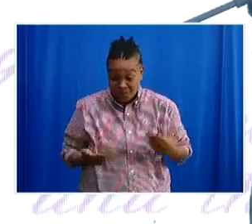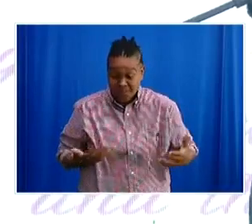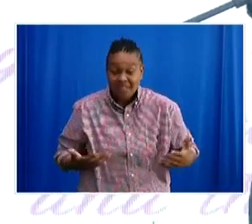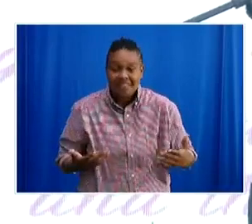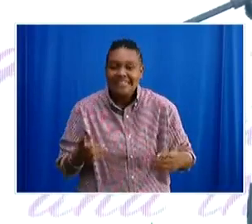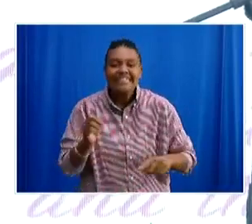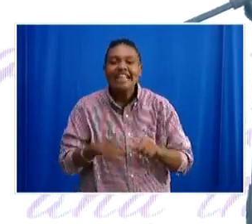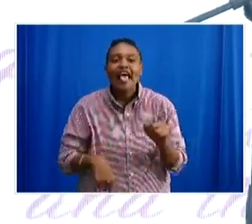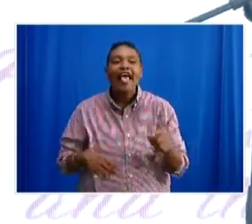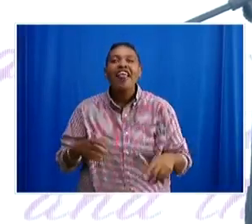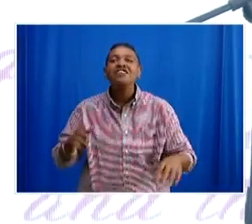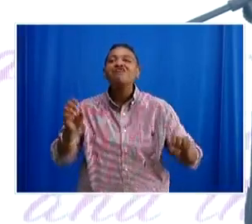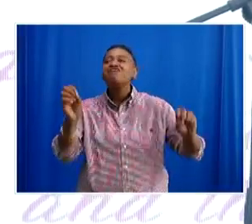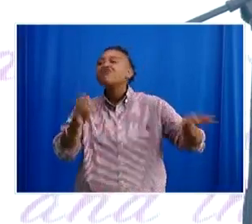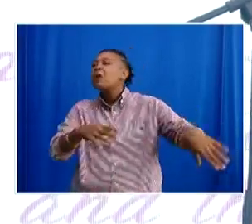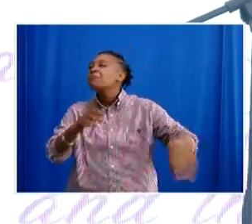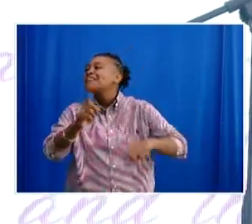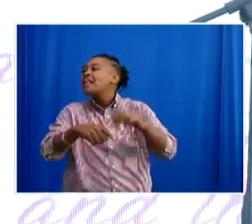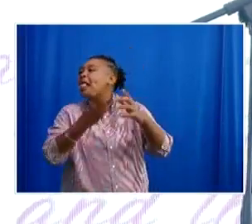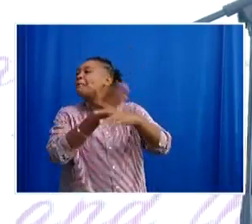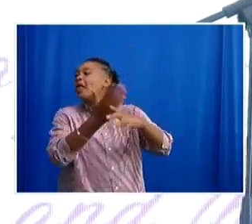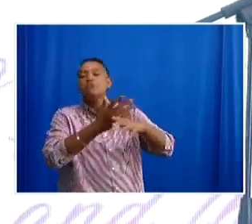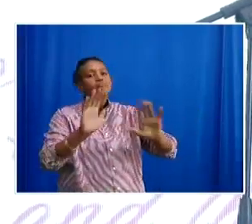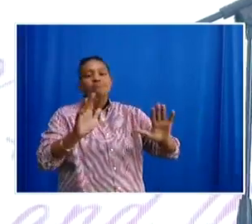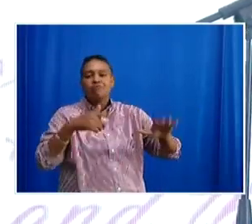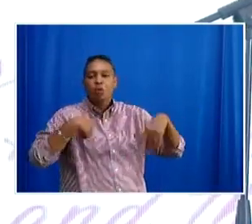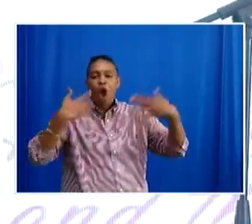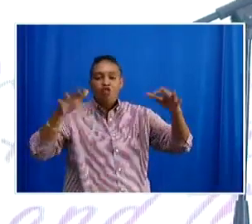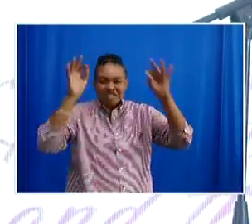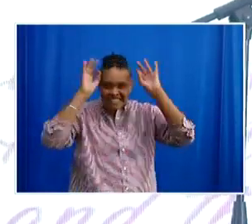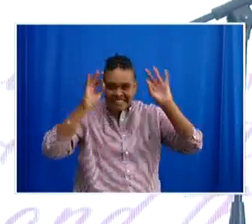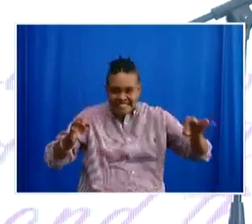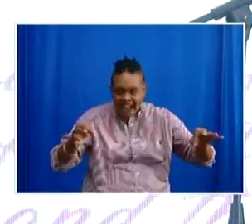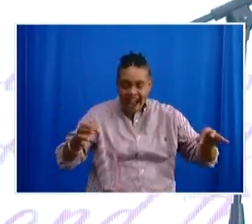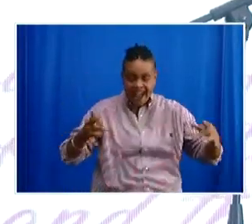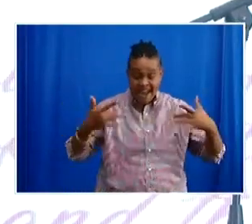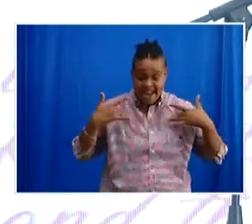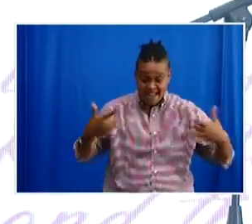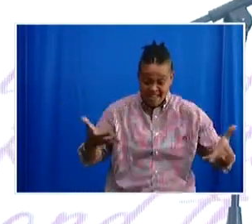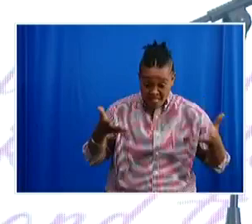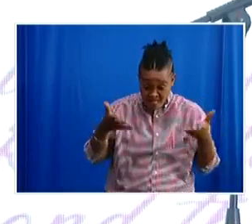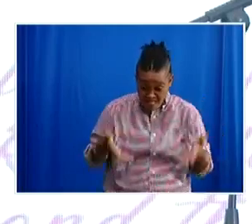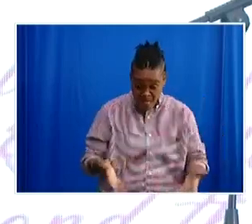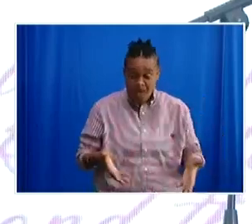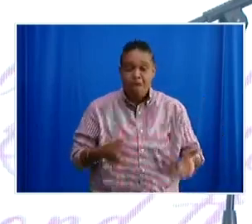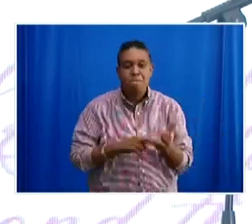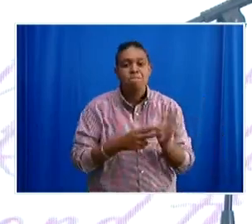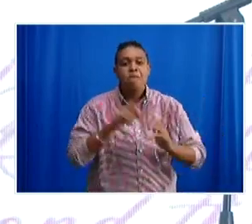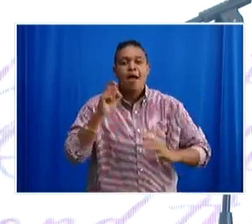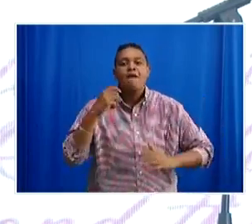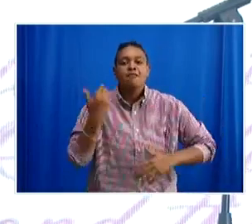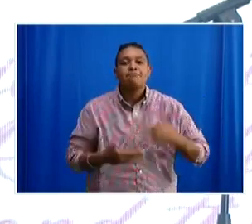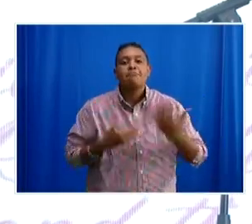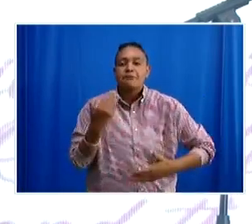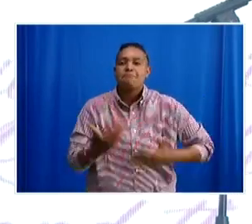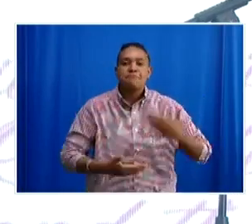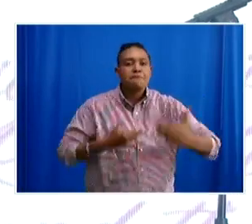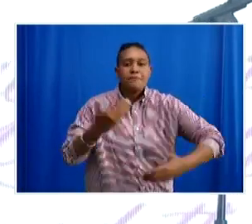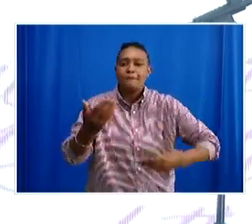no coming back from this decision to host this conference in Montego Bay.